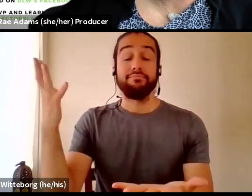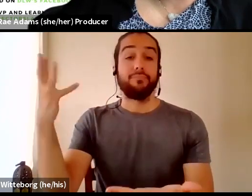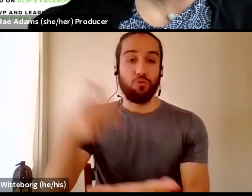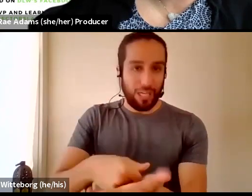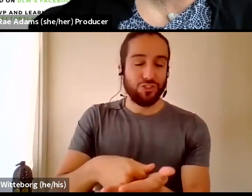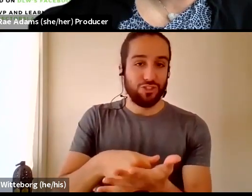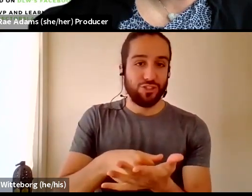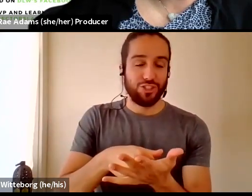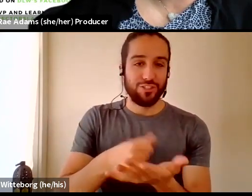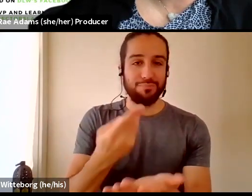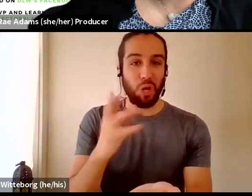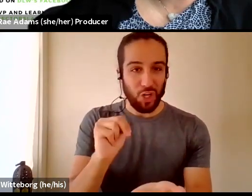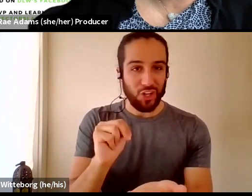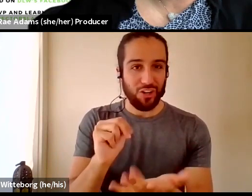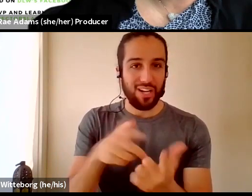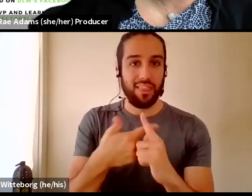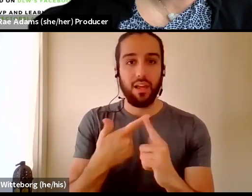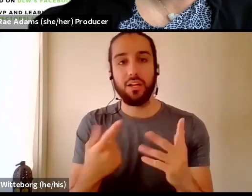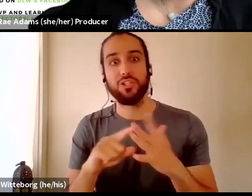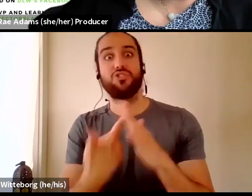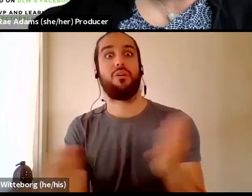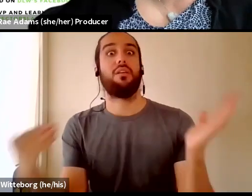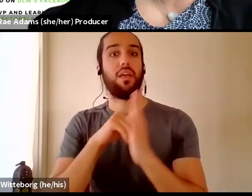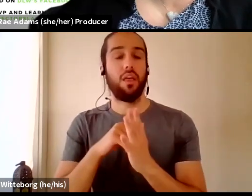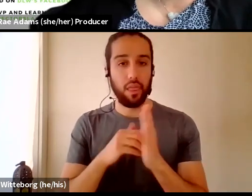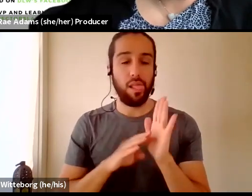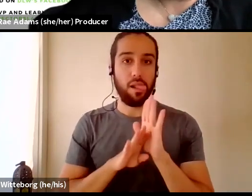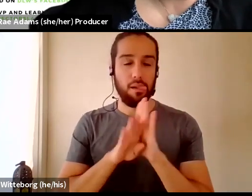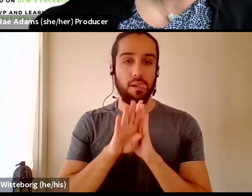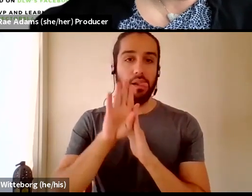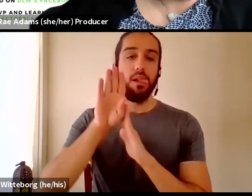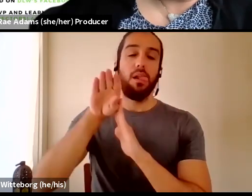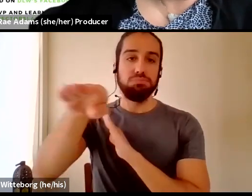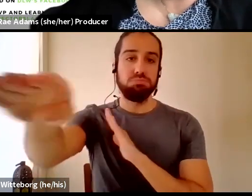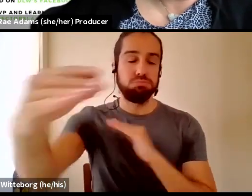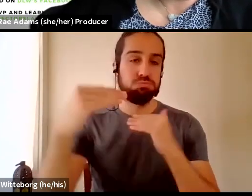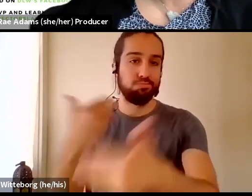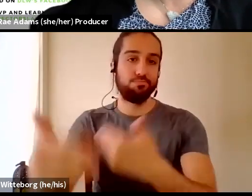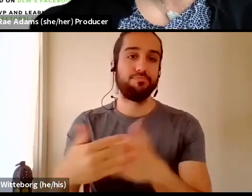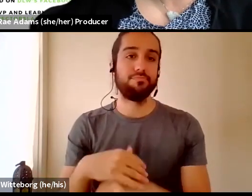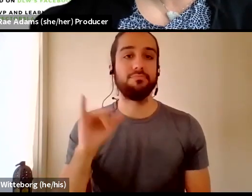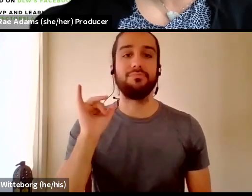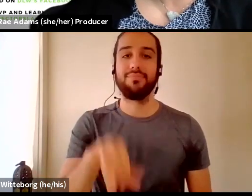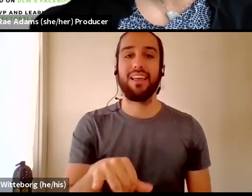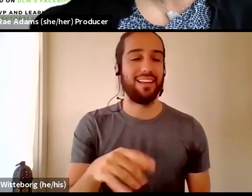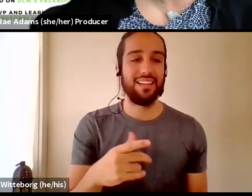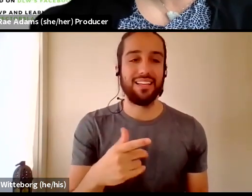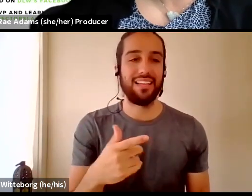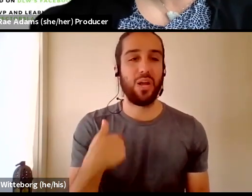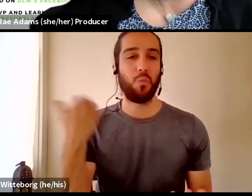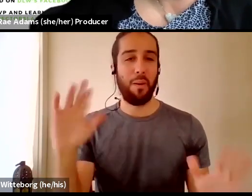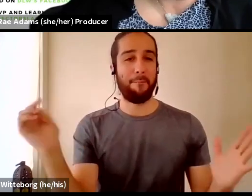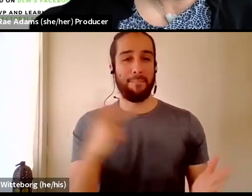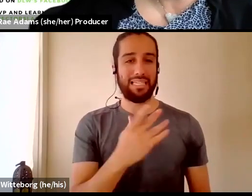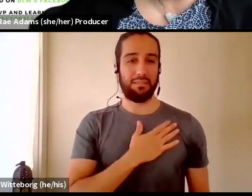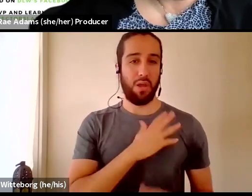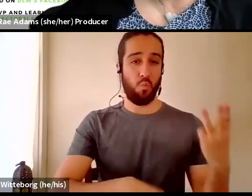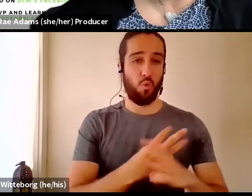And I do not want to go back to the world that existed for me, which is busy is not better. Busy